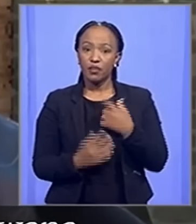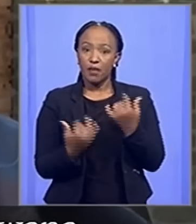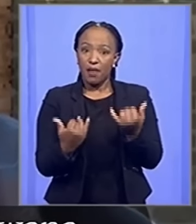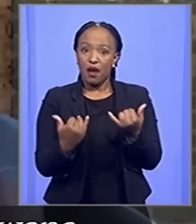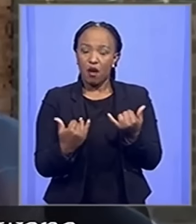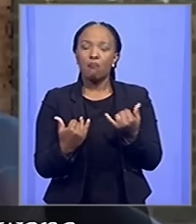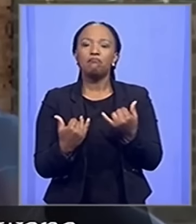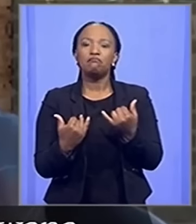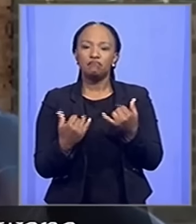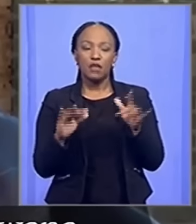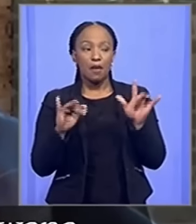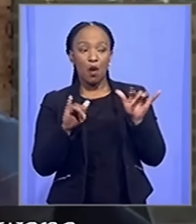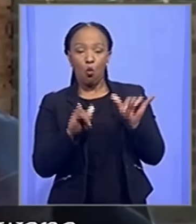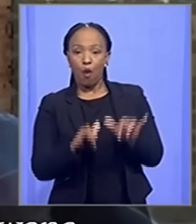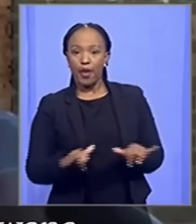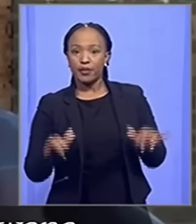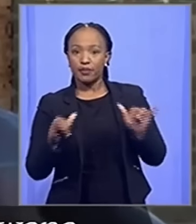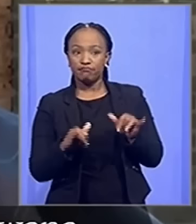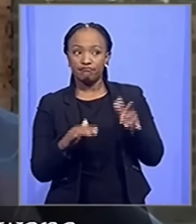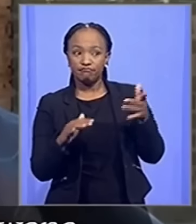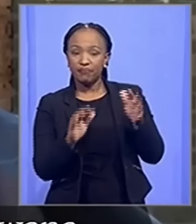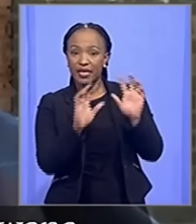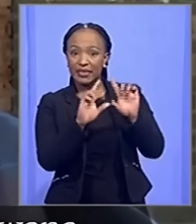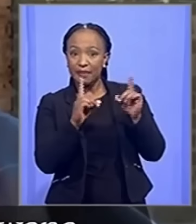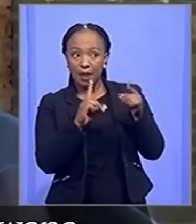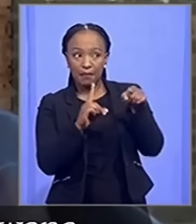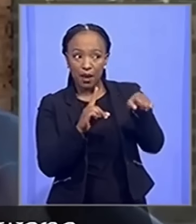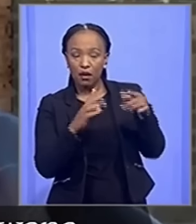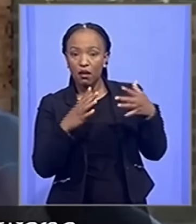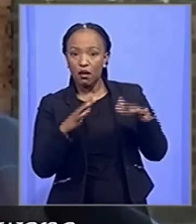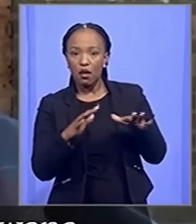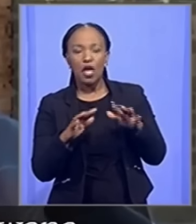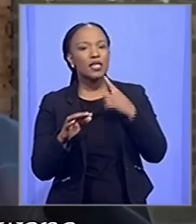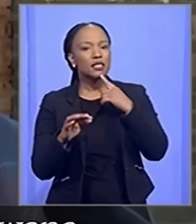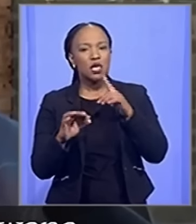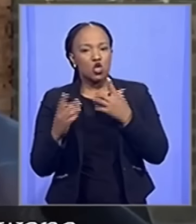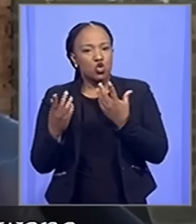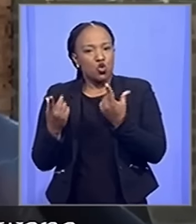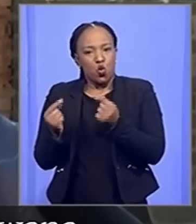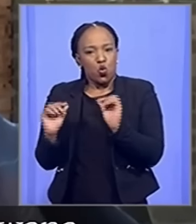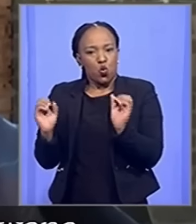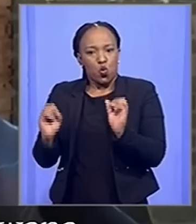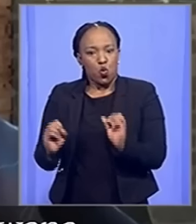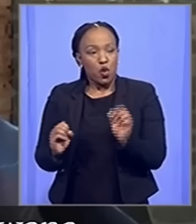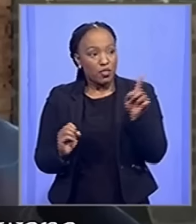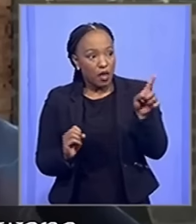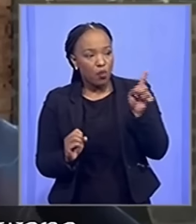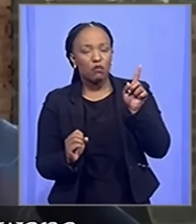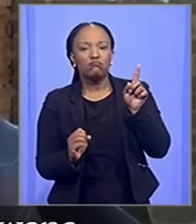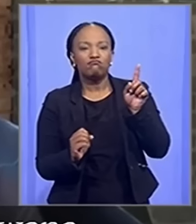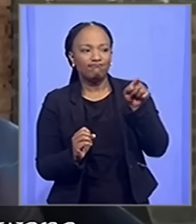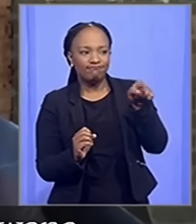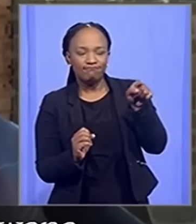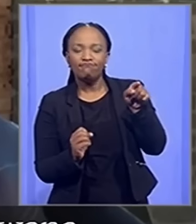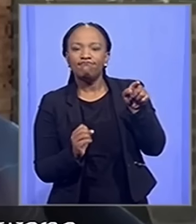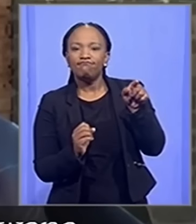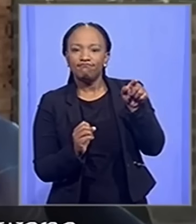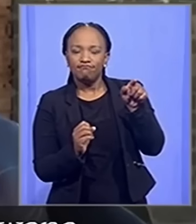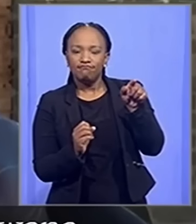emetseng fela ke emetse gore go utlwe gore department because ba rile seke ra 'ira sepe bone ke bone